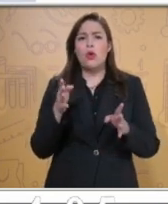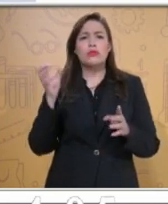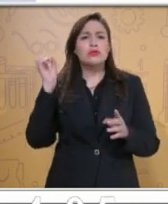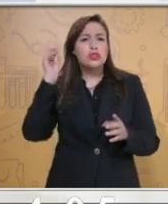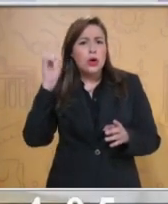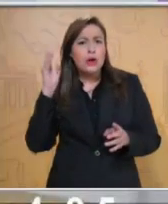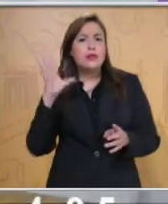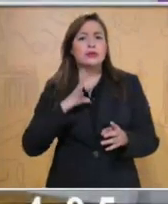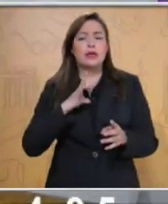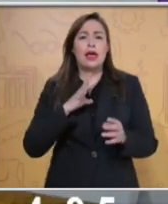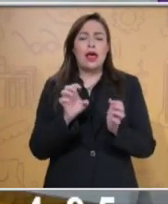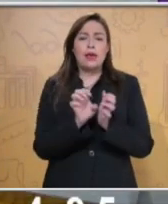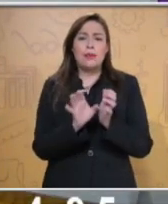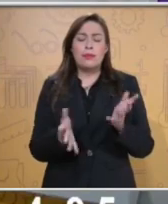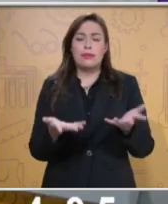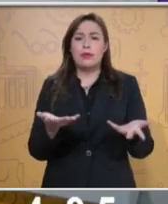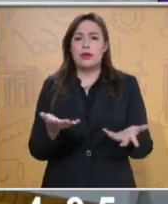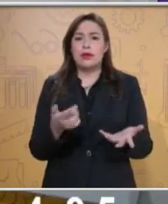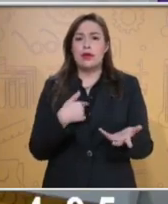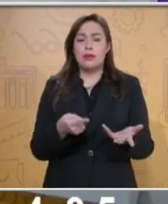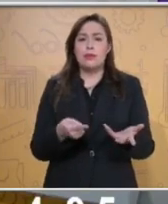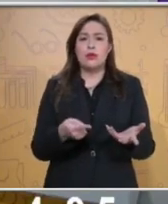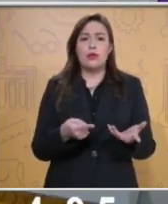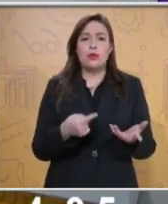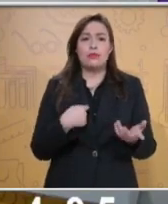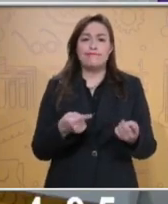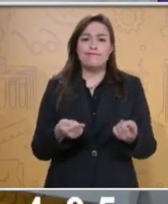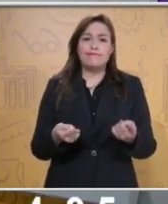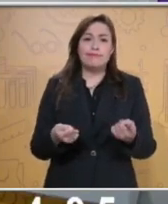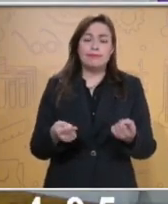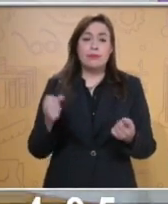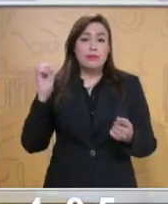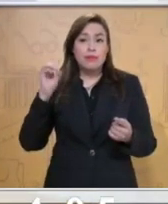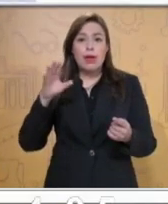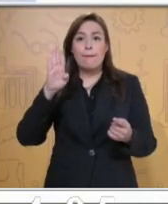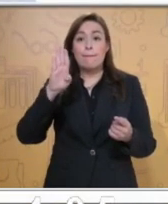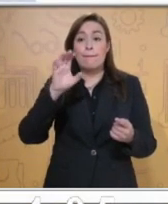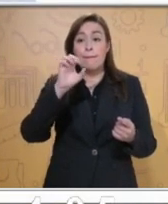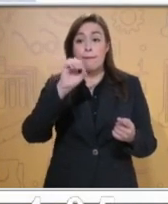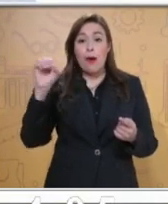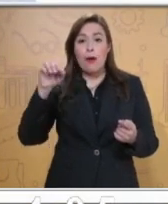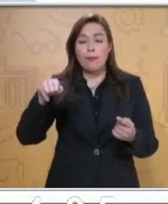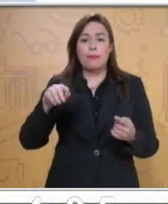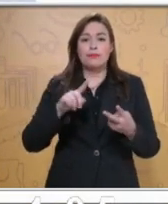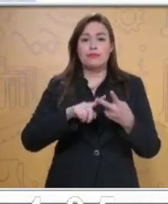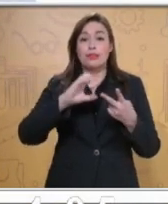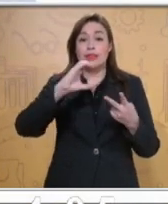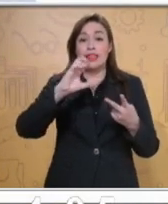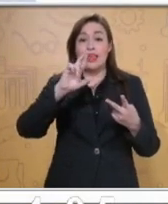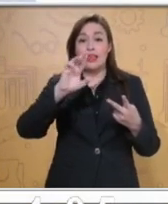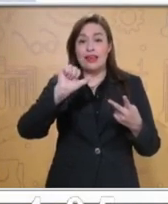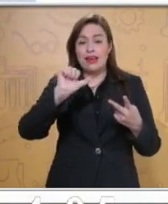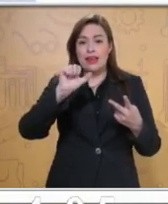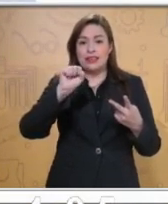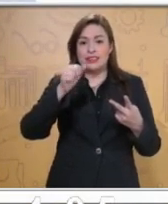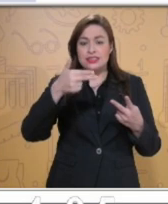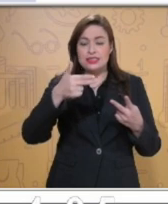Example, for impact sounds, we have boom, crash, or